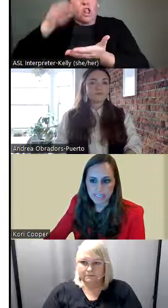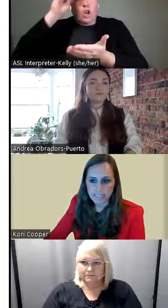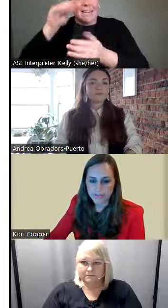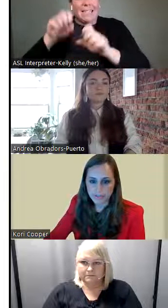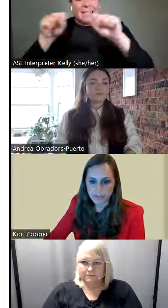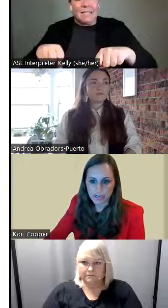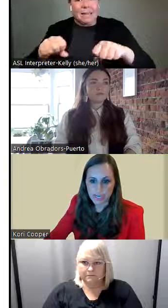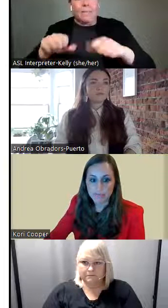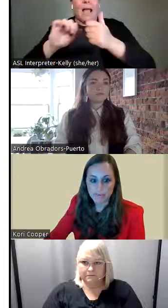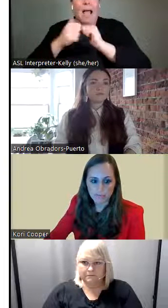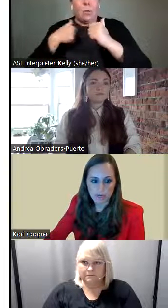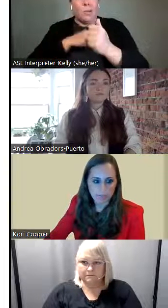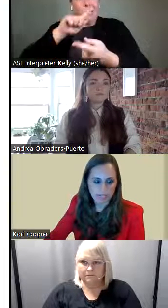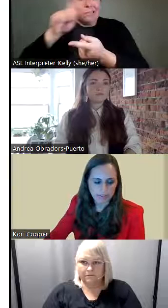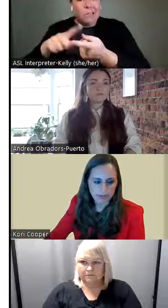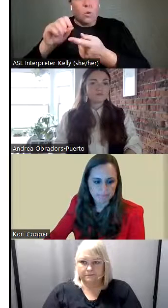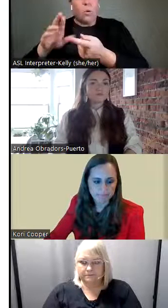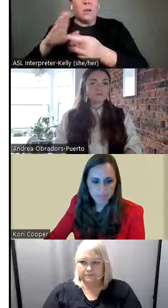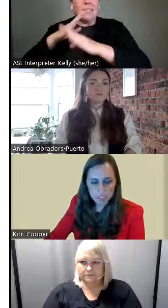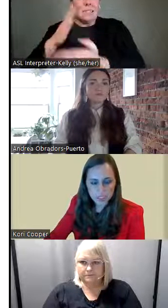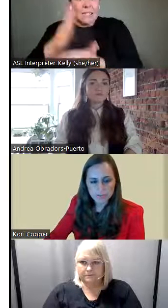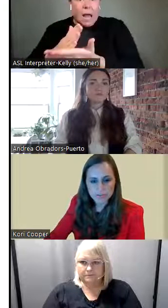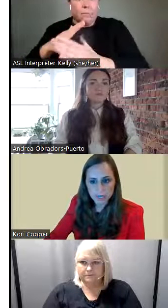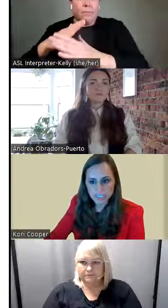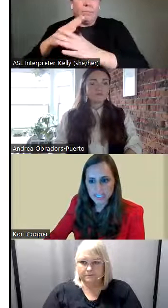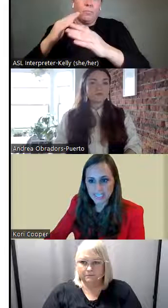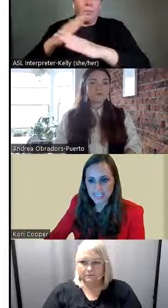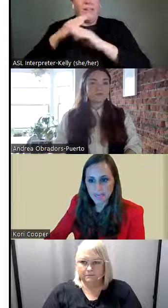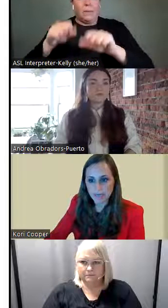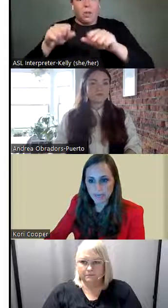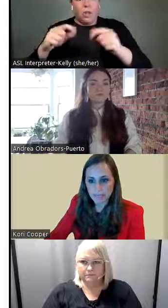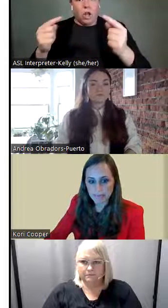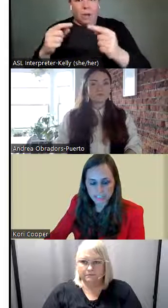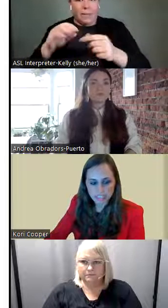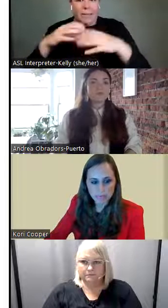or mitigate future preventable harm in healthcare. So for this project, as